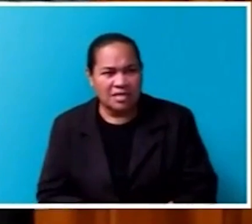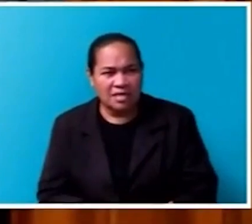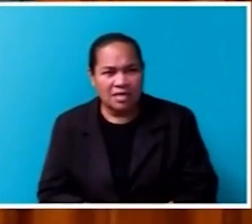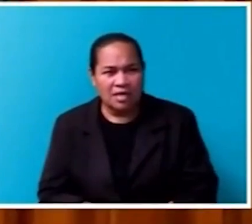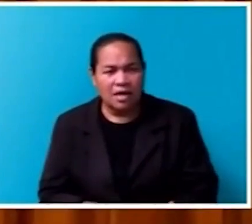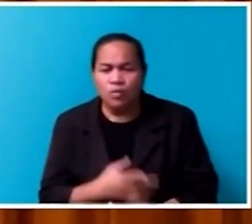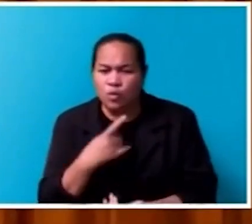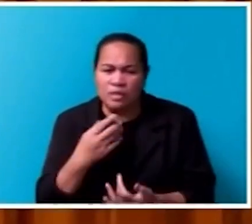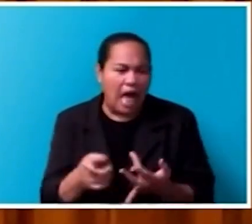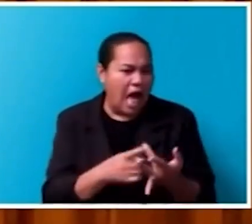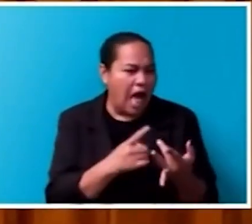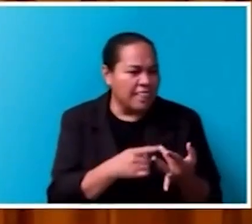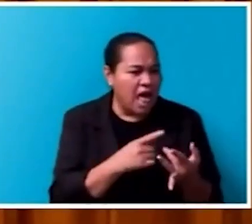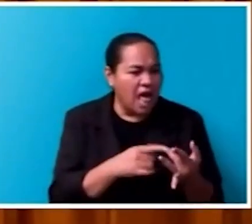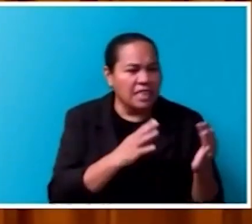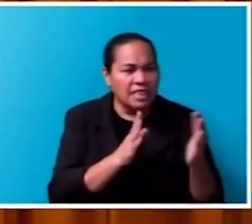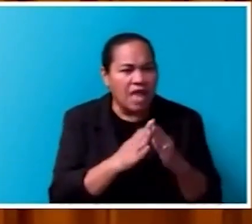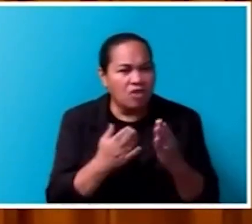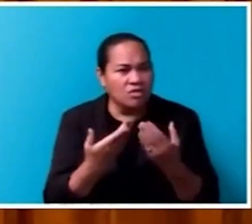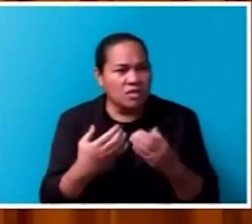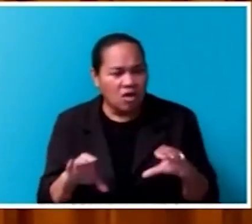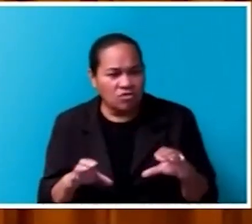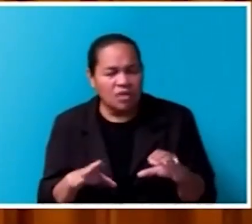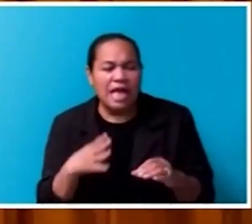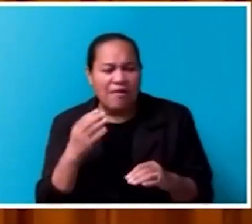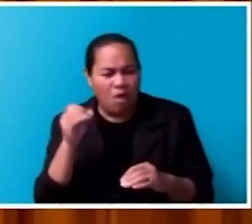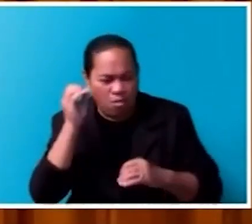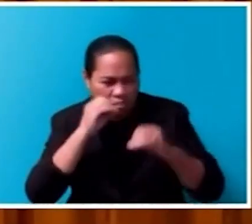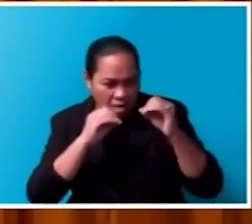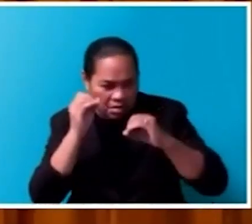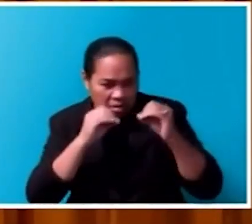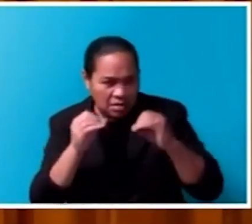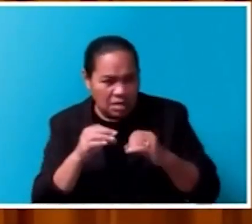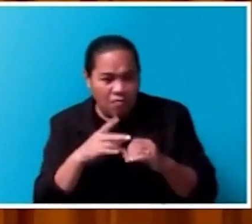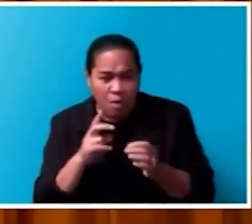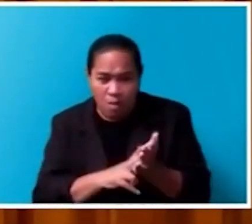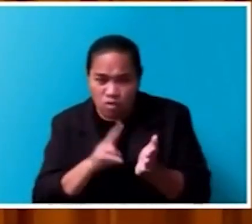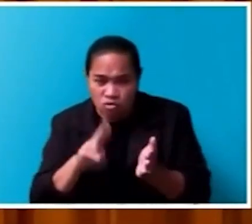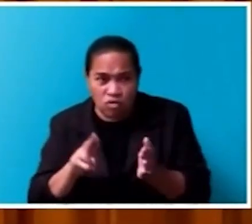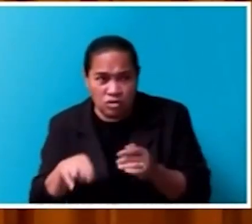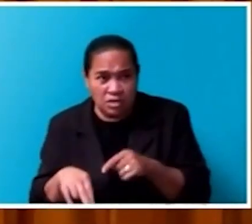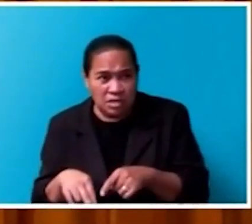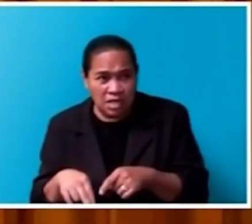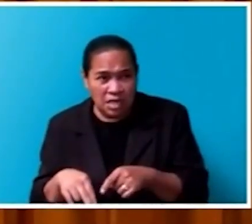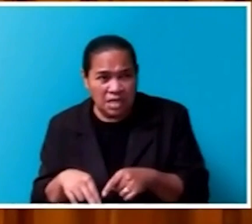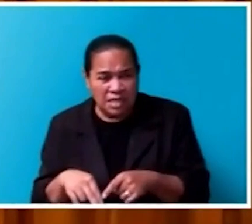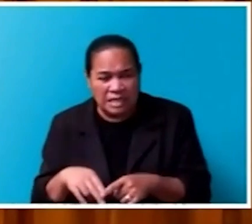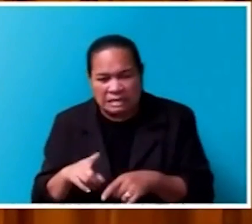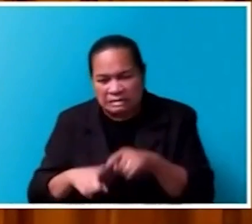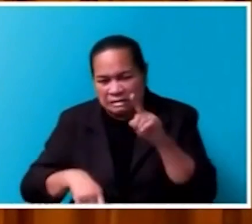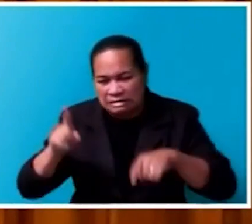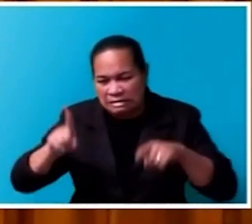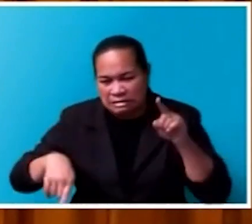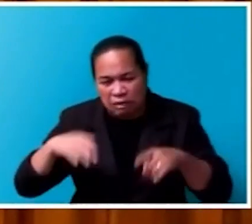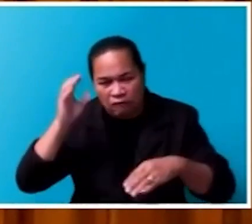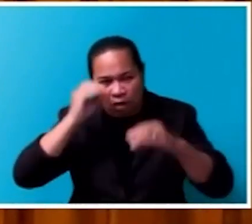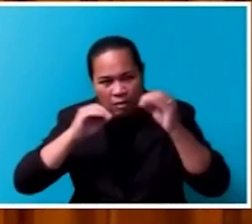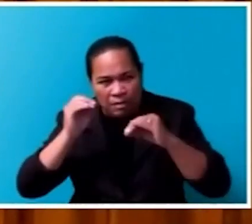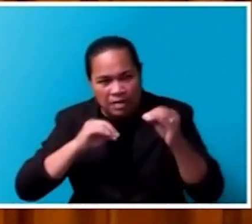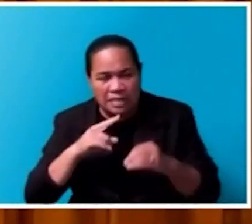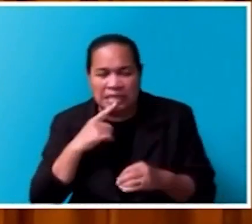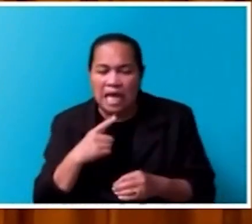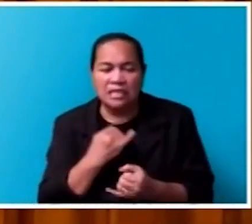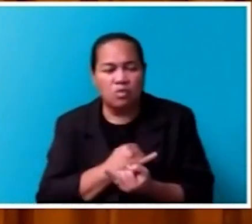other town councils, qualified opinion. And for Nosori, it's a disclaimer of opinion which is the